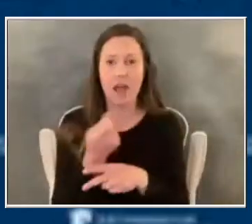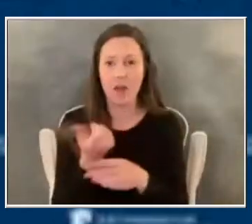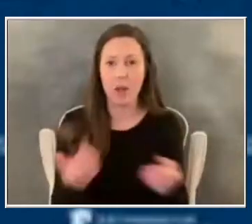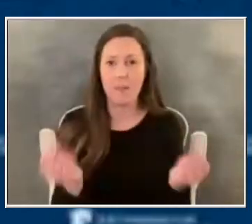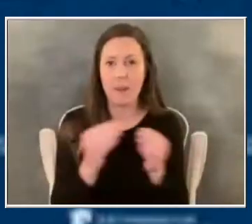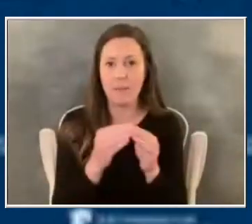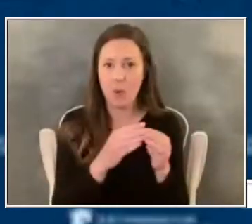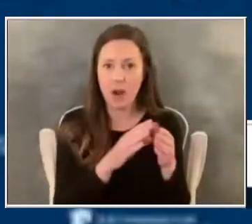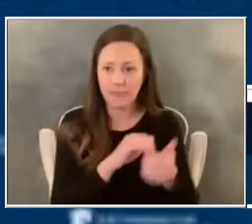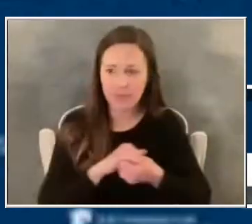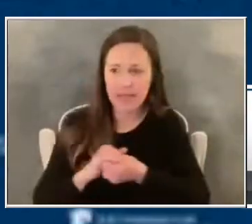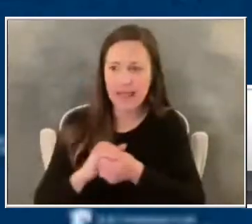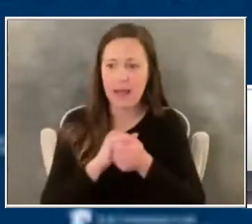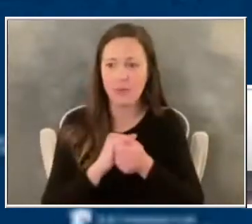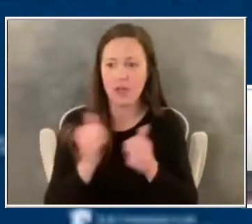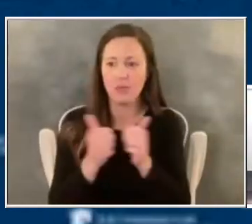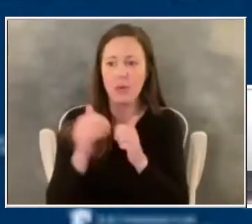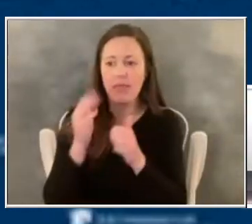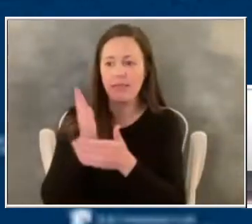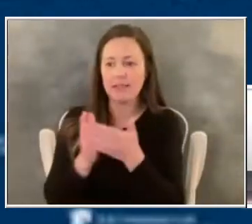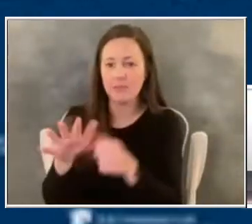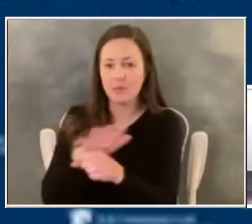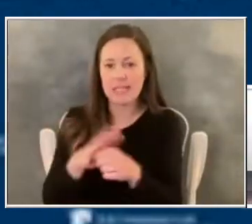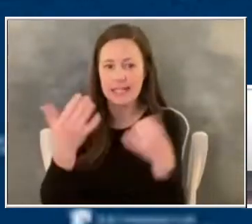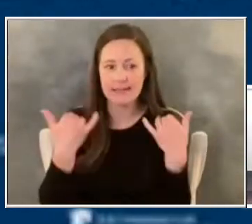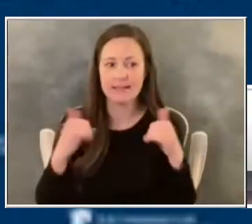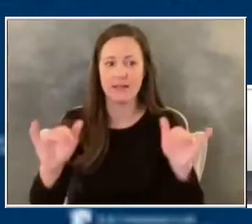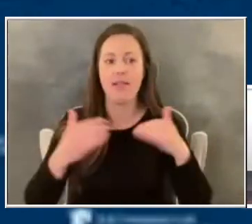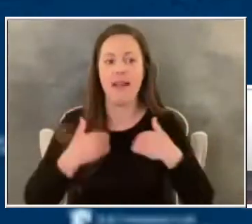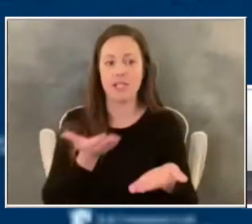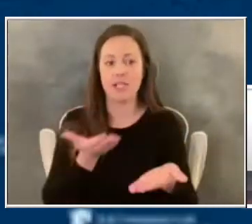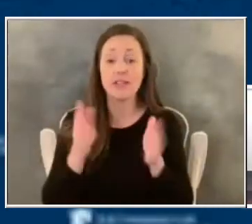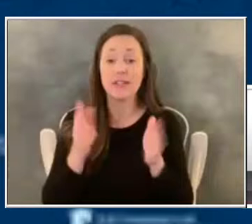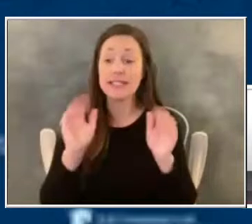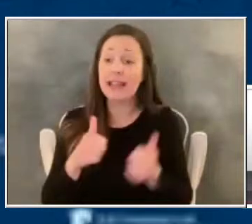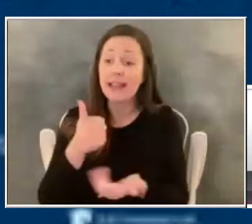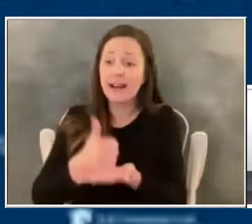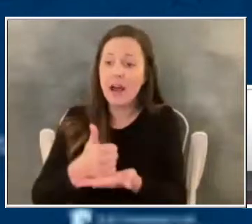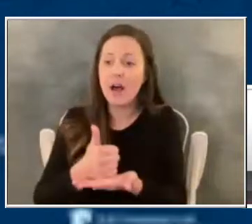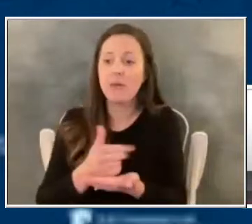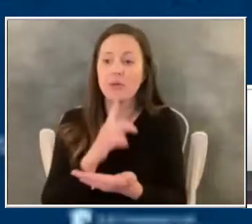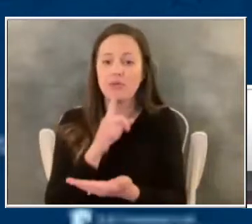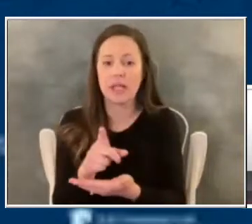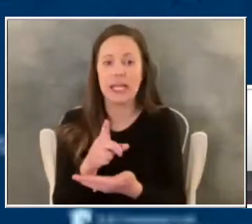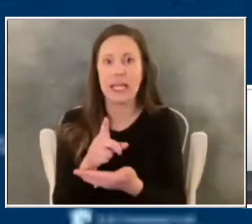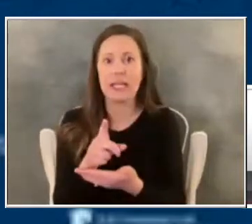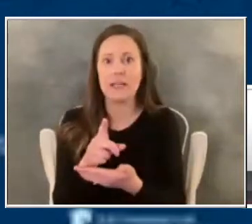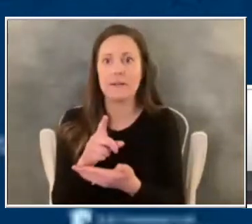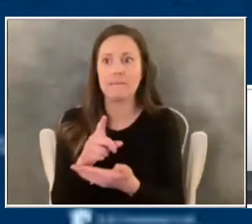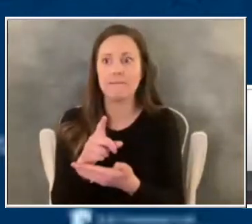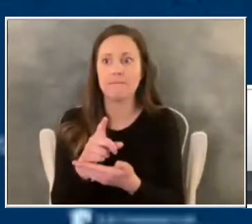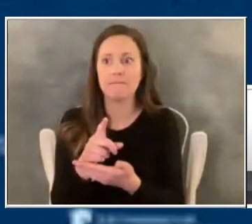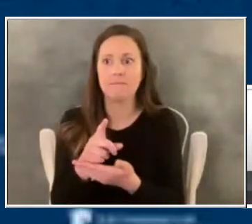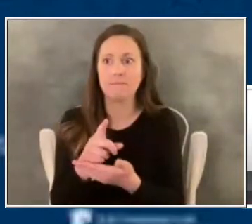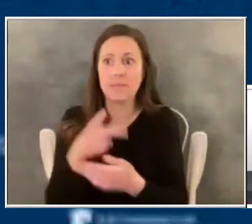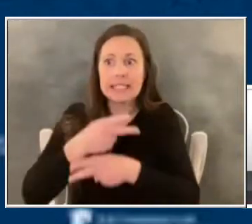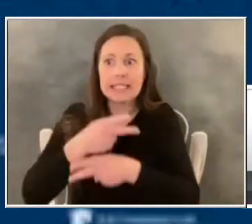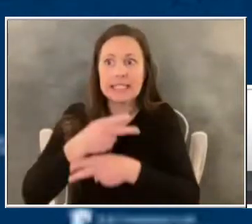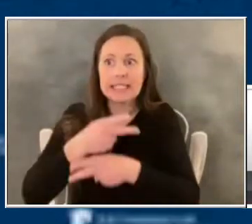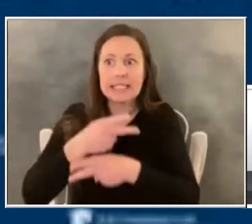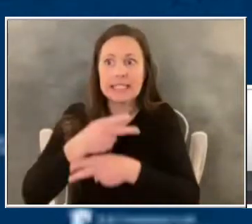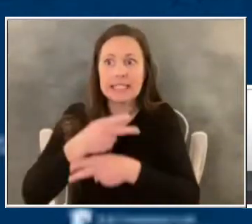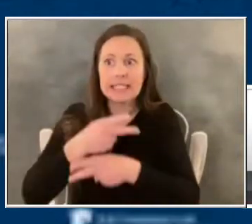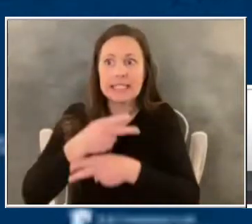still delivering the services. So that they can help capture the majority of those patients delivering within